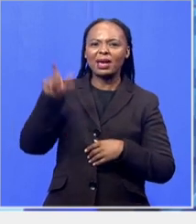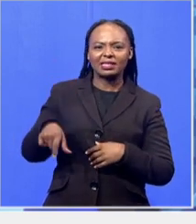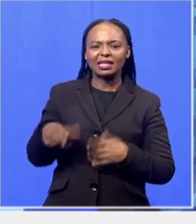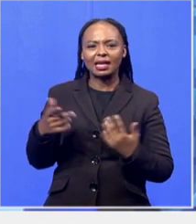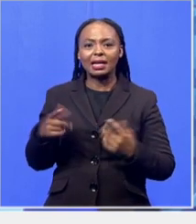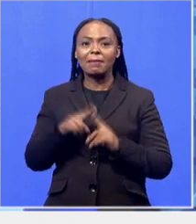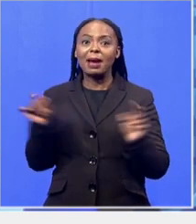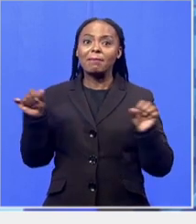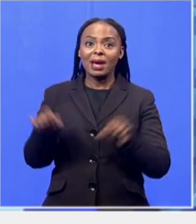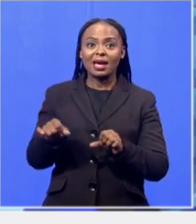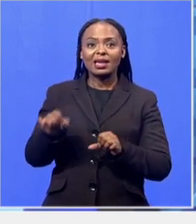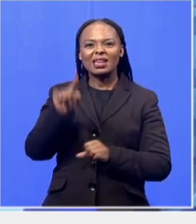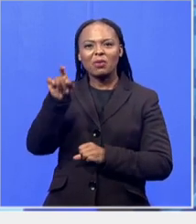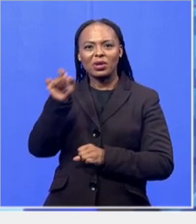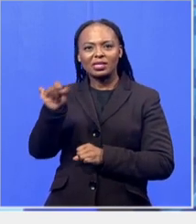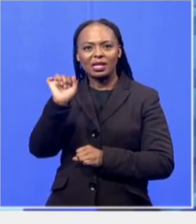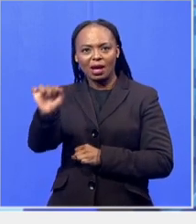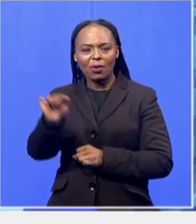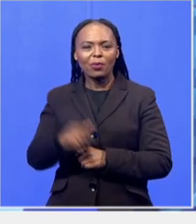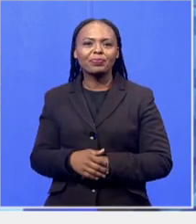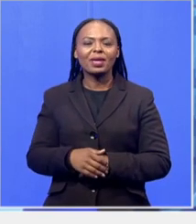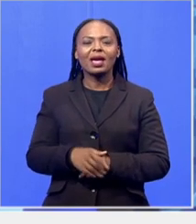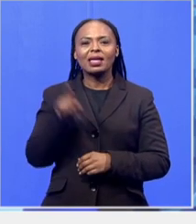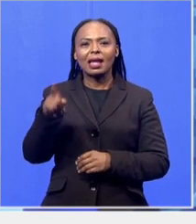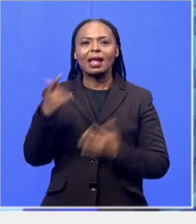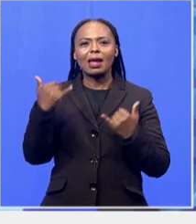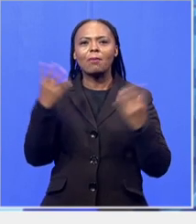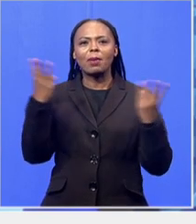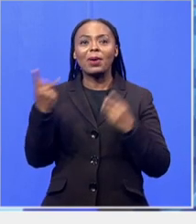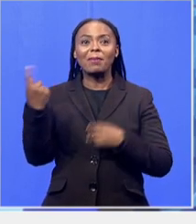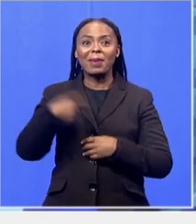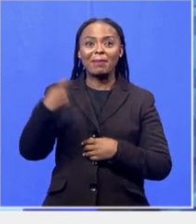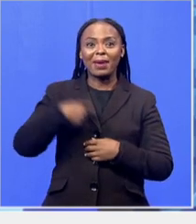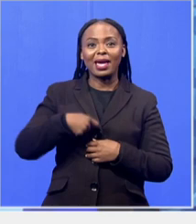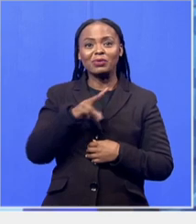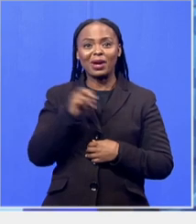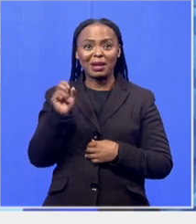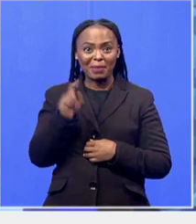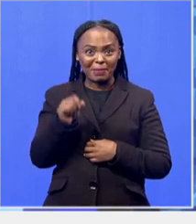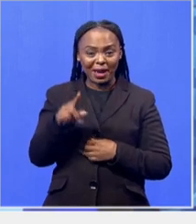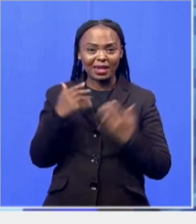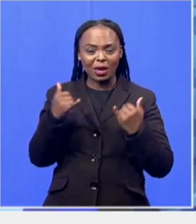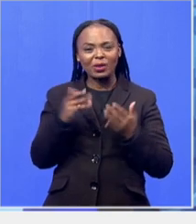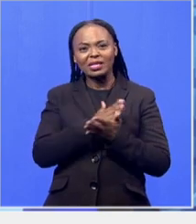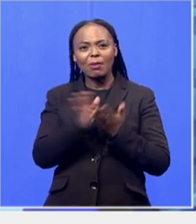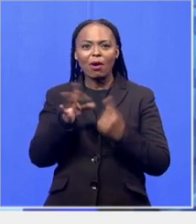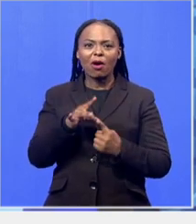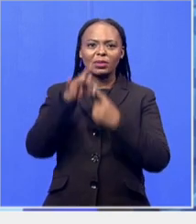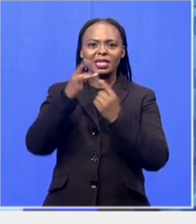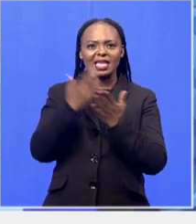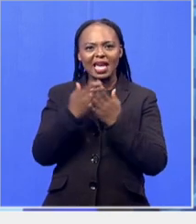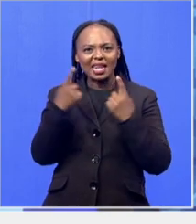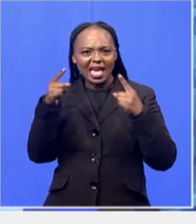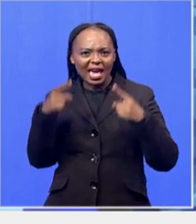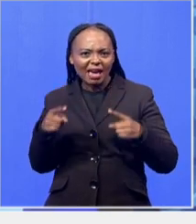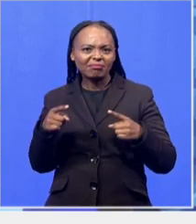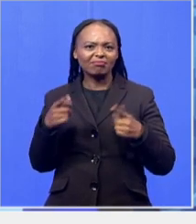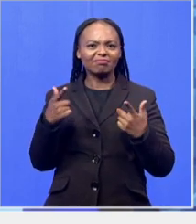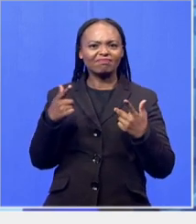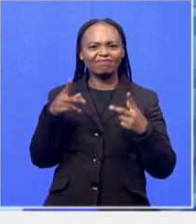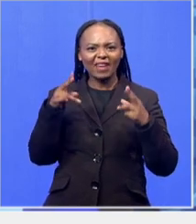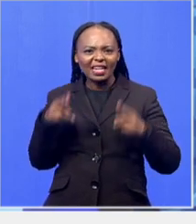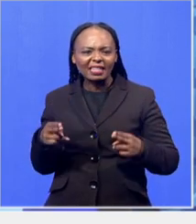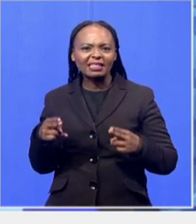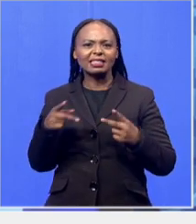coming back to that part in terms of him making people to pay, you have an option, and some of those benefits are, of course, you can edit your tweets, you know, you can have